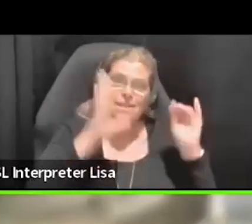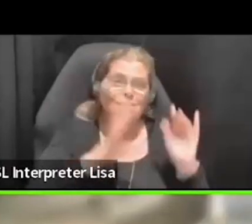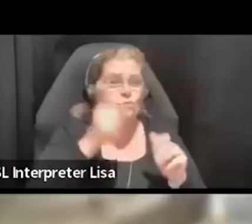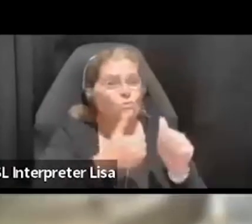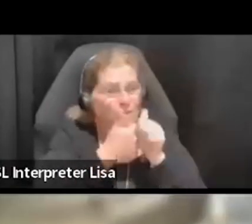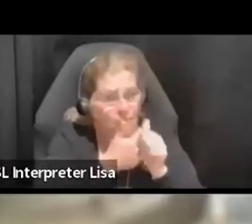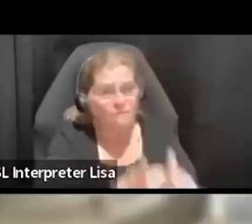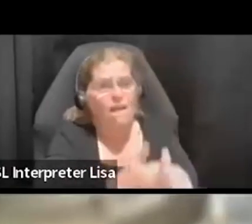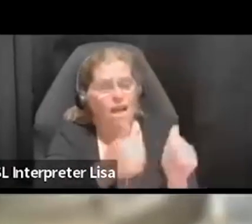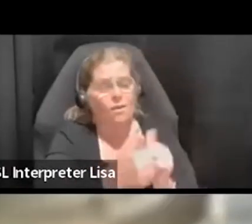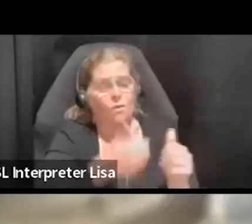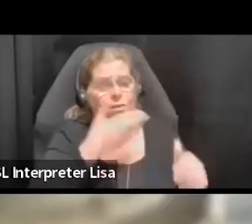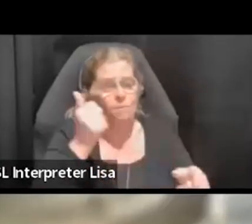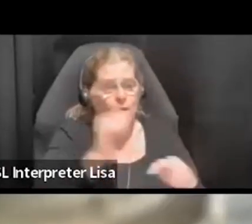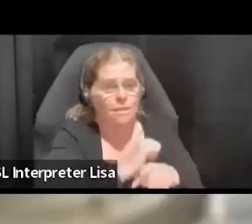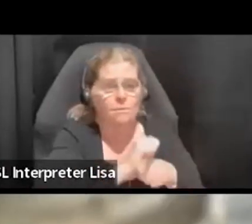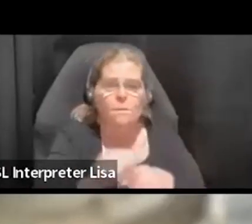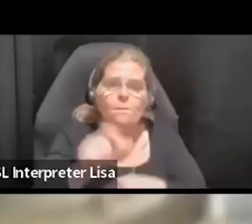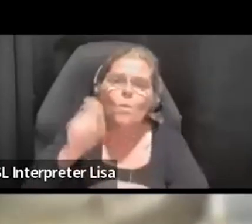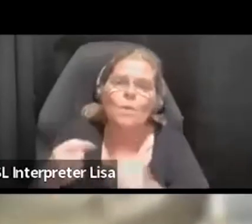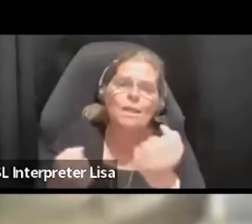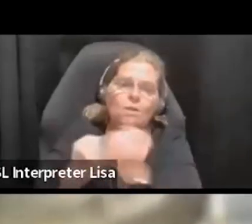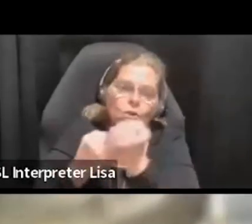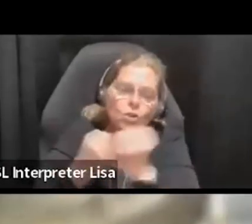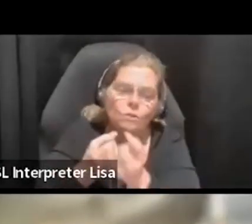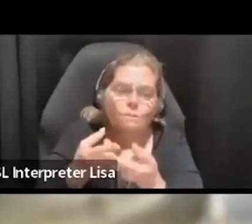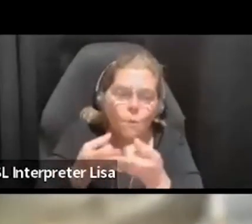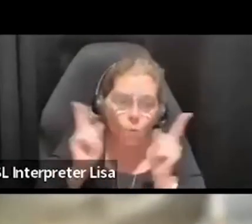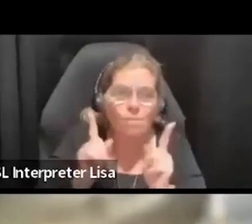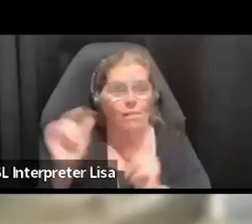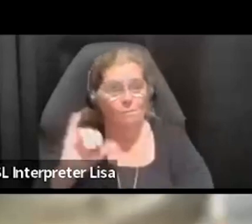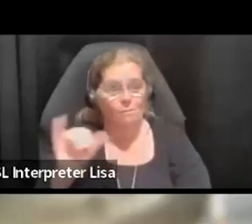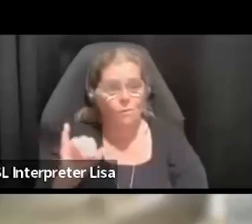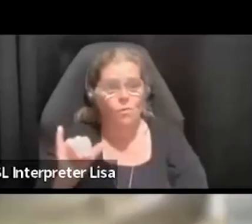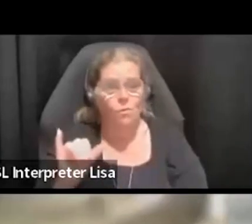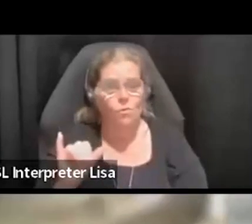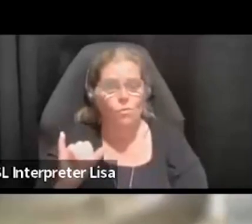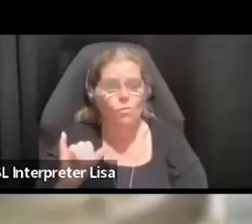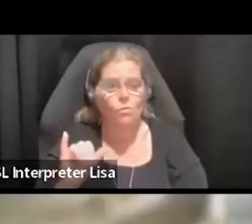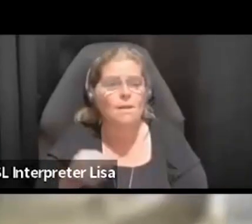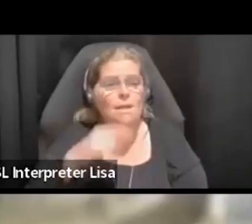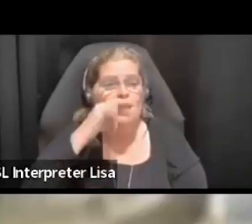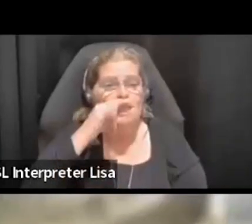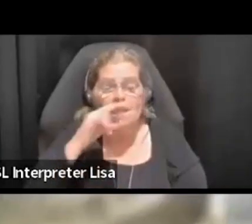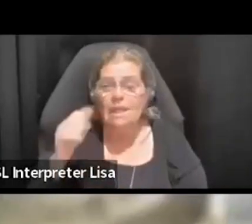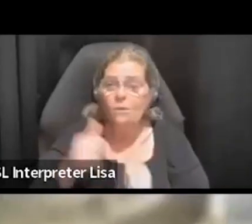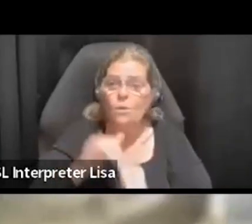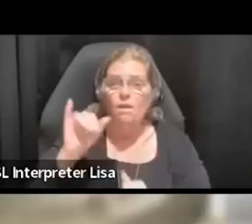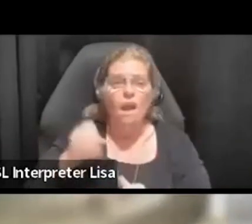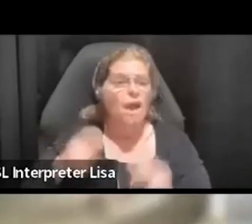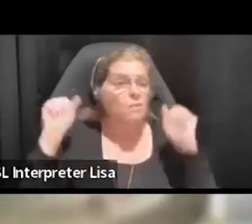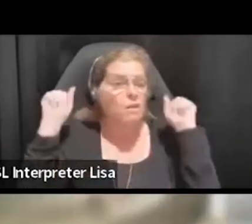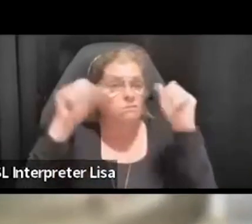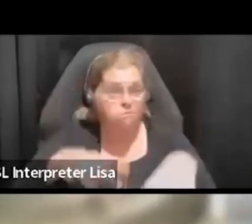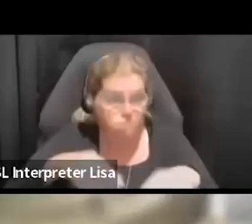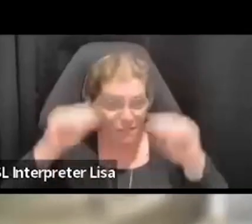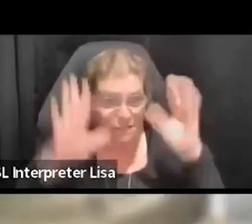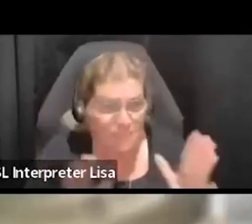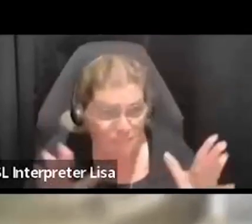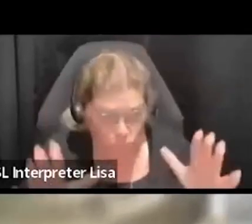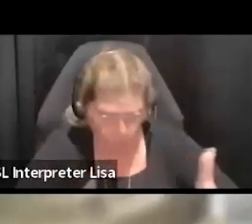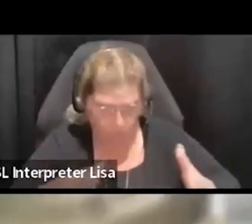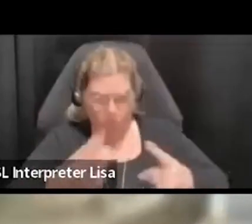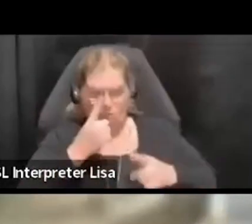practices. But we need to support them, Betsy, right? We need to stop dumping kids with IEPs and general education and